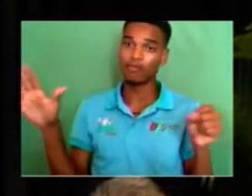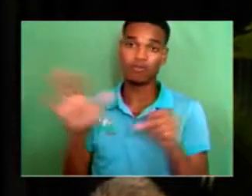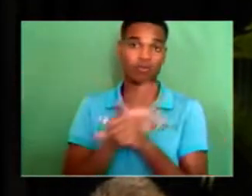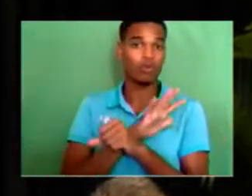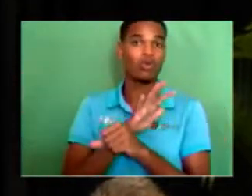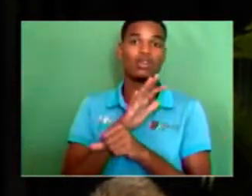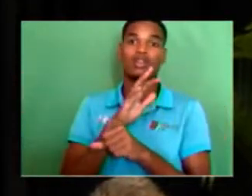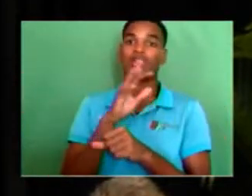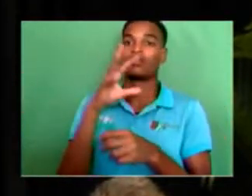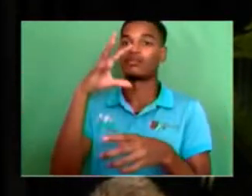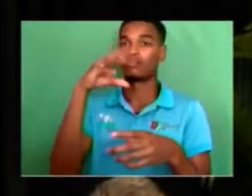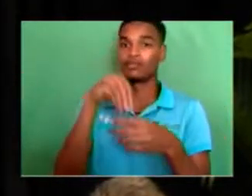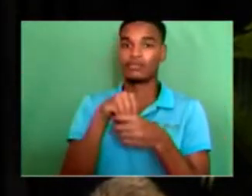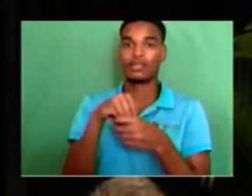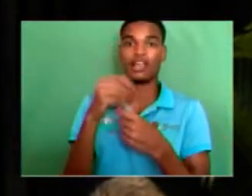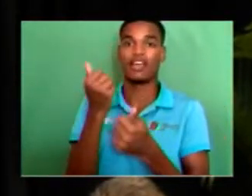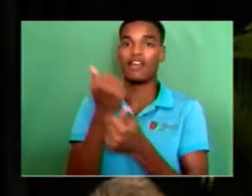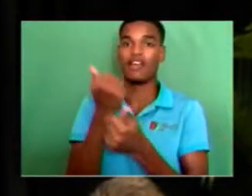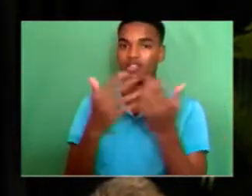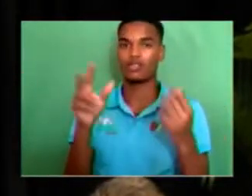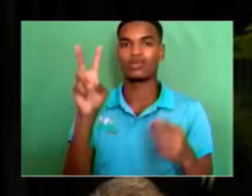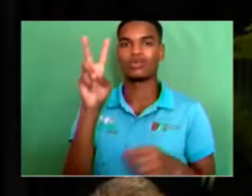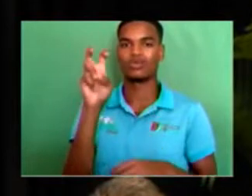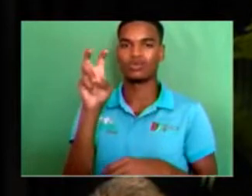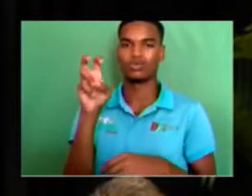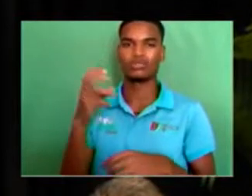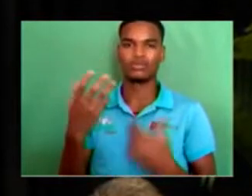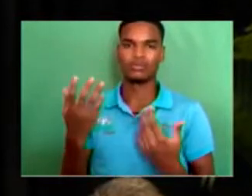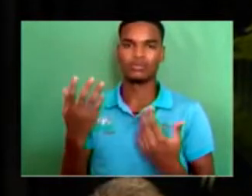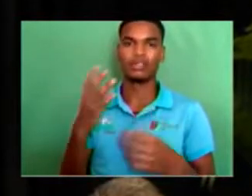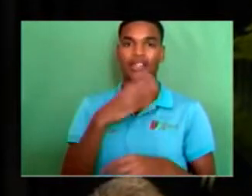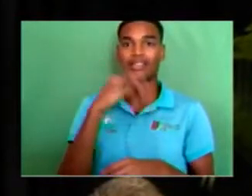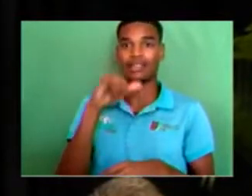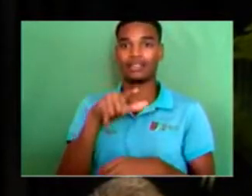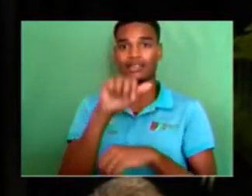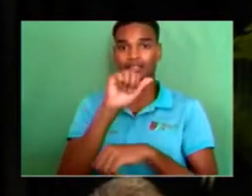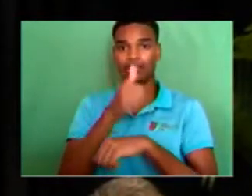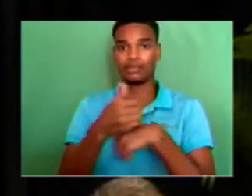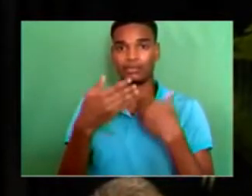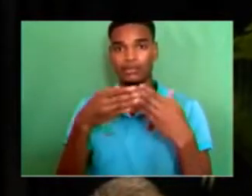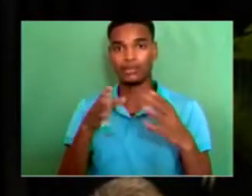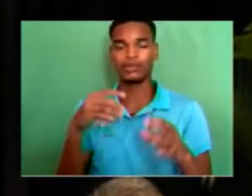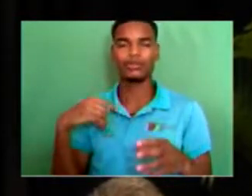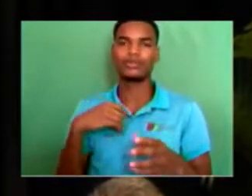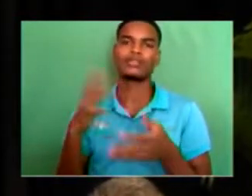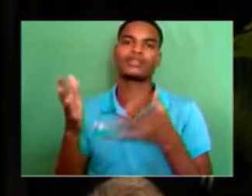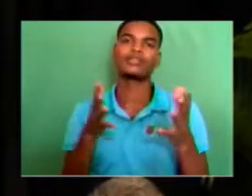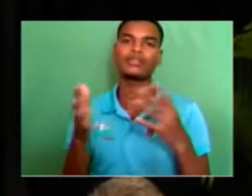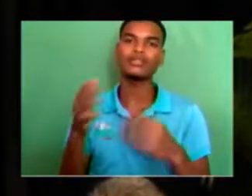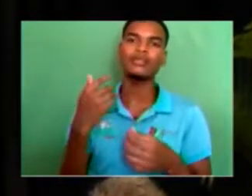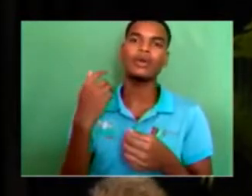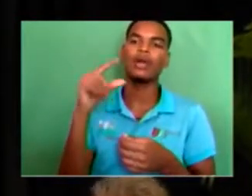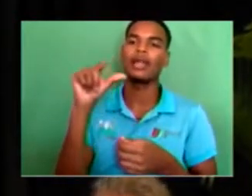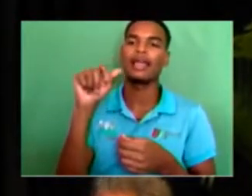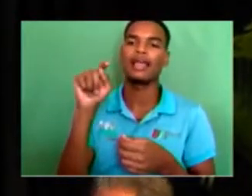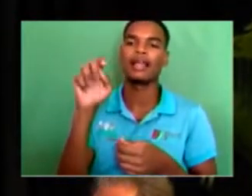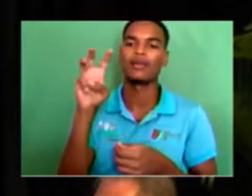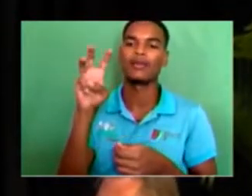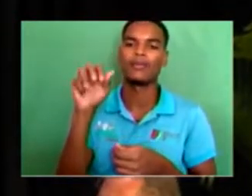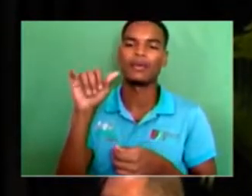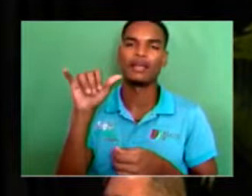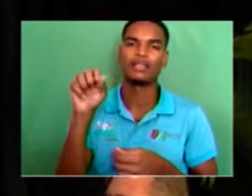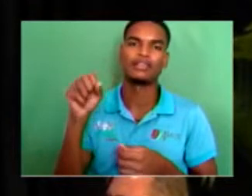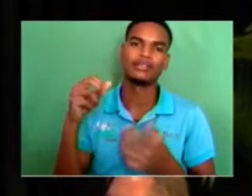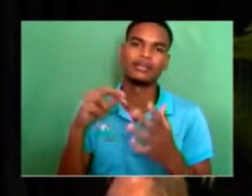about there. And those set-top boxes, a lot of times when we're talking about gateways, they're sort of the high end